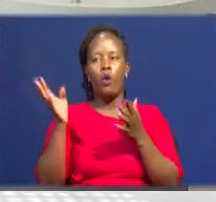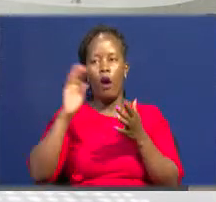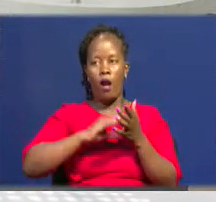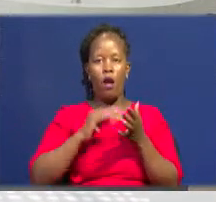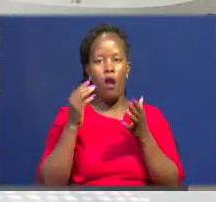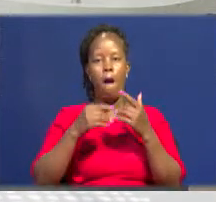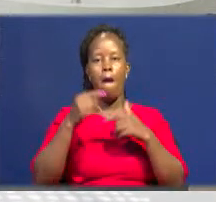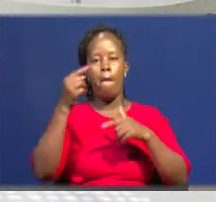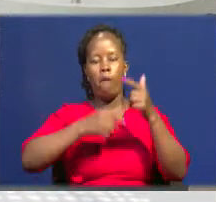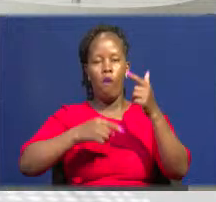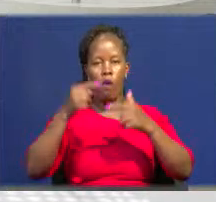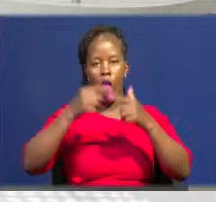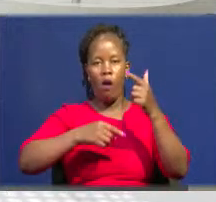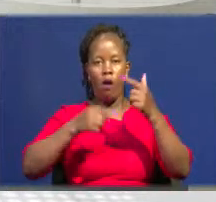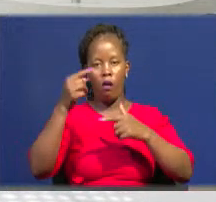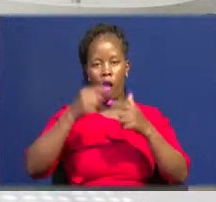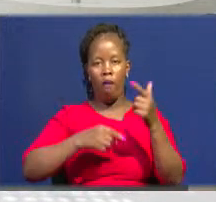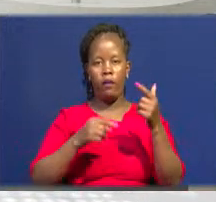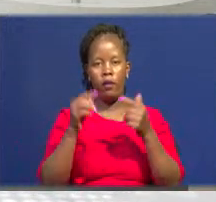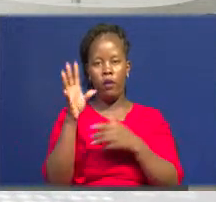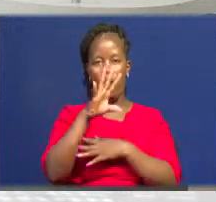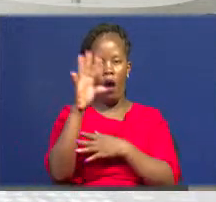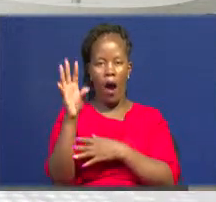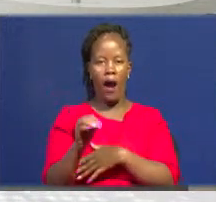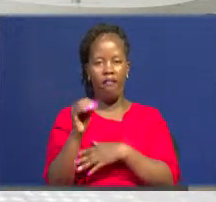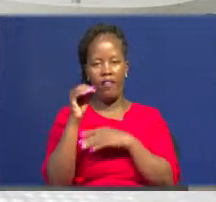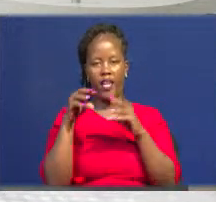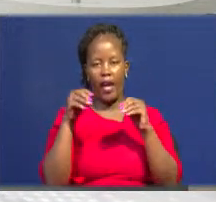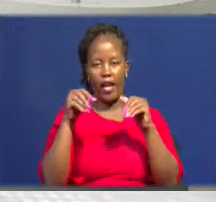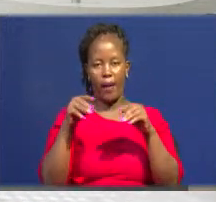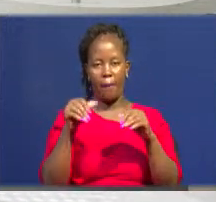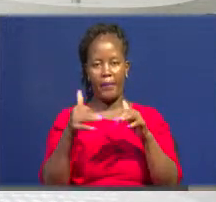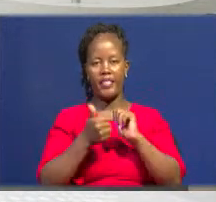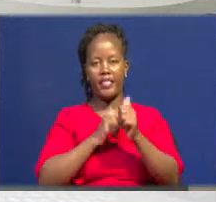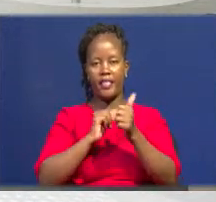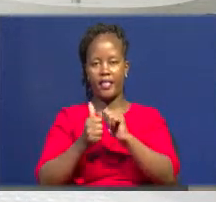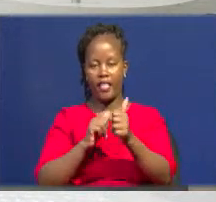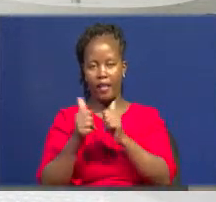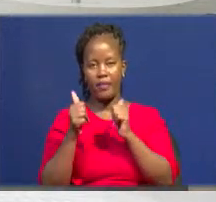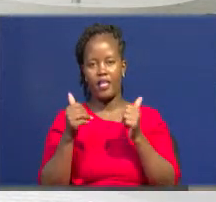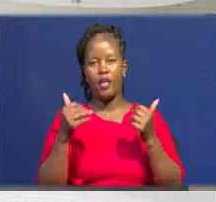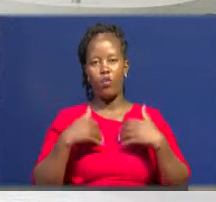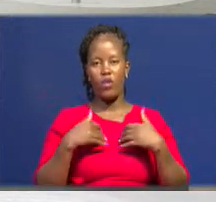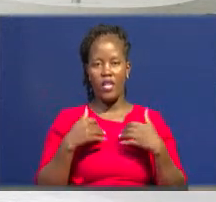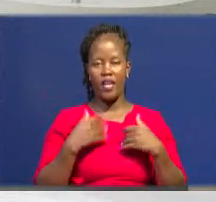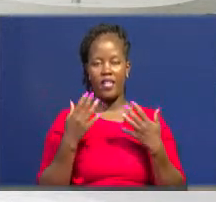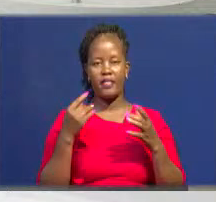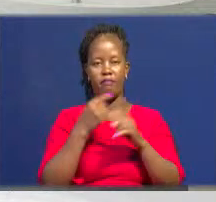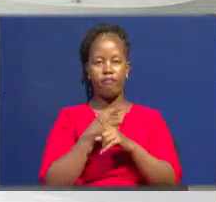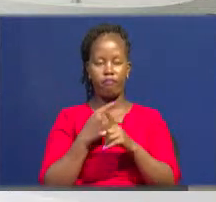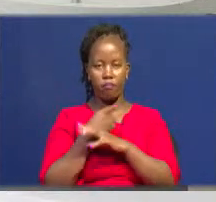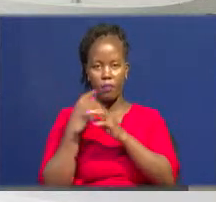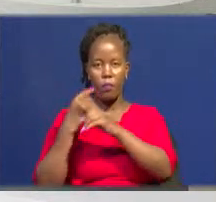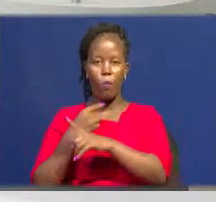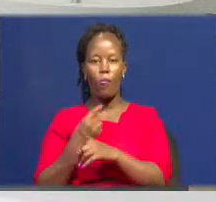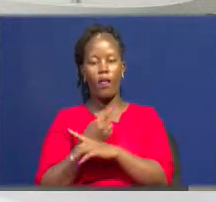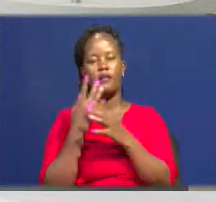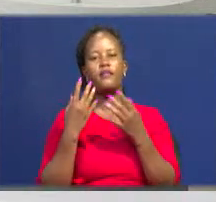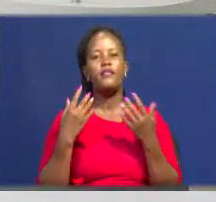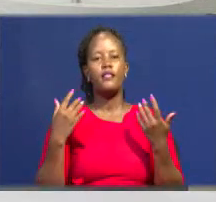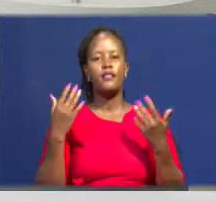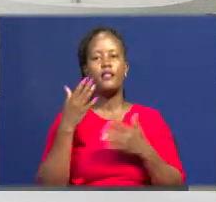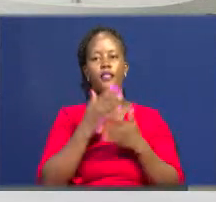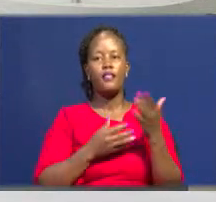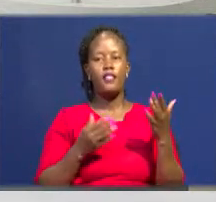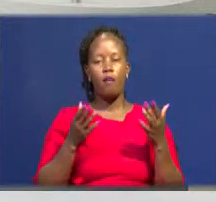in the African Beach Games. There was a close turnaround time, so every athlete says they want to